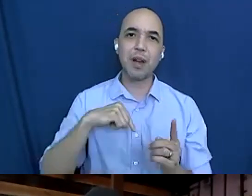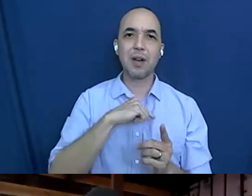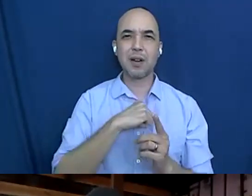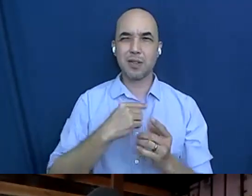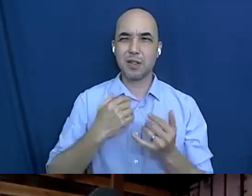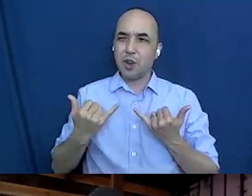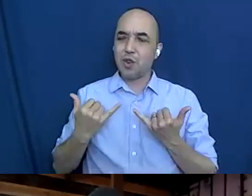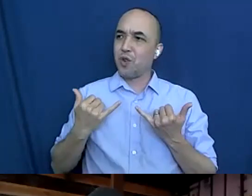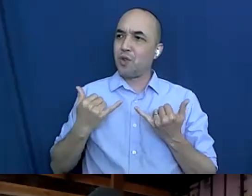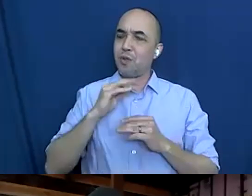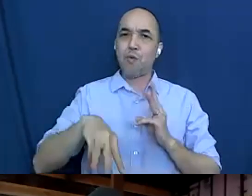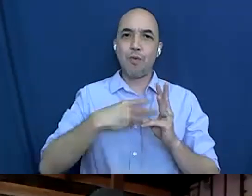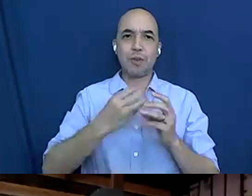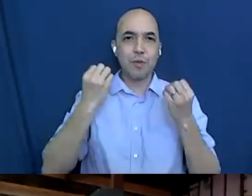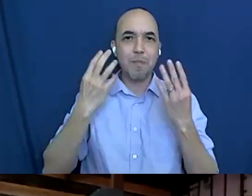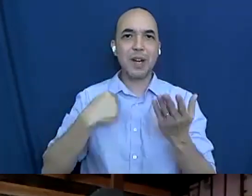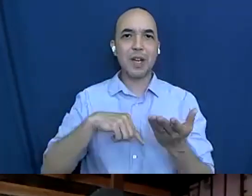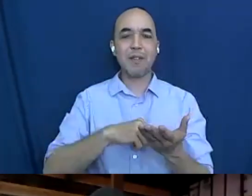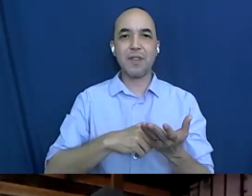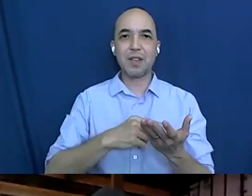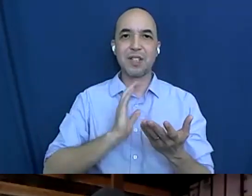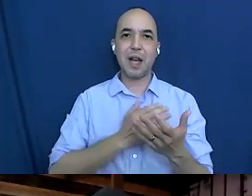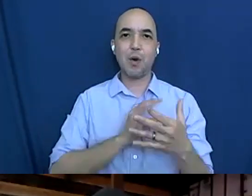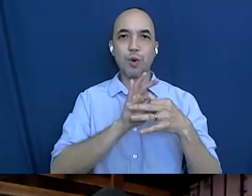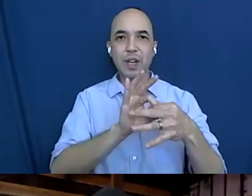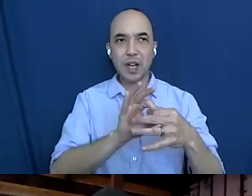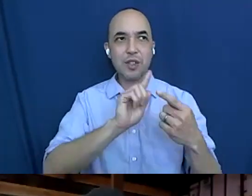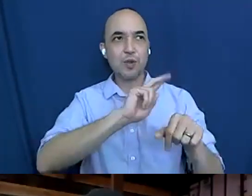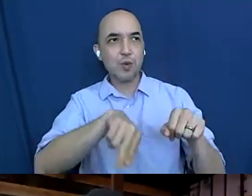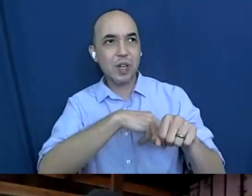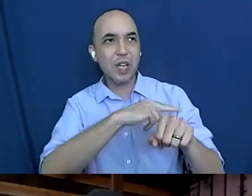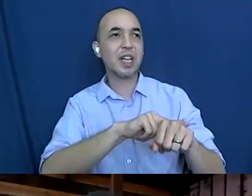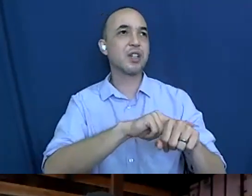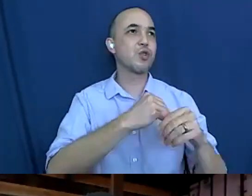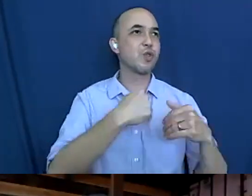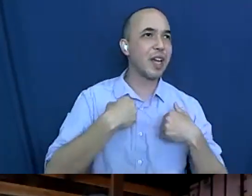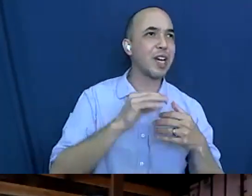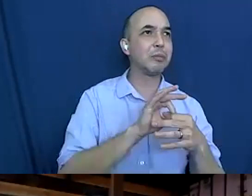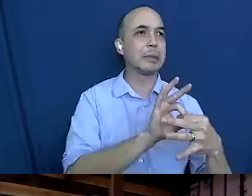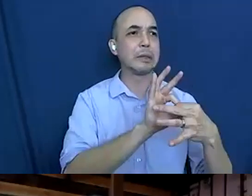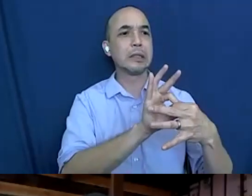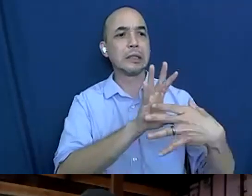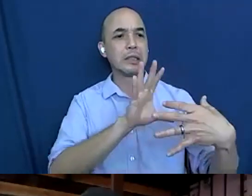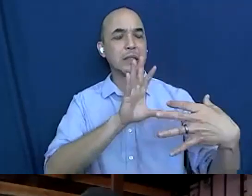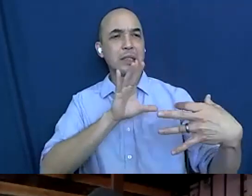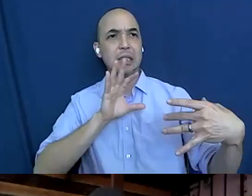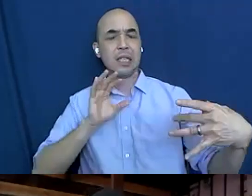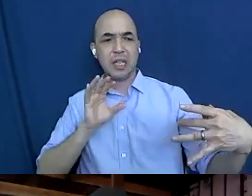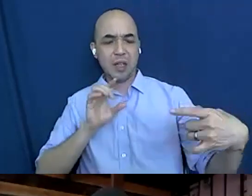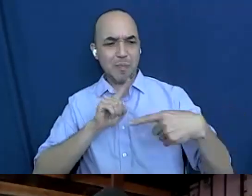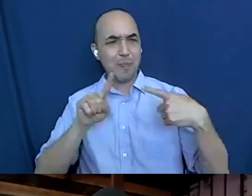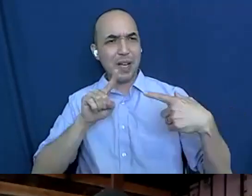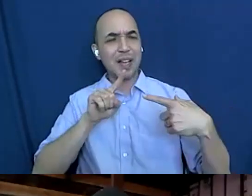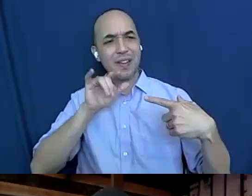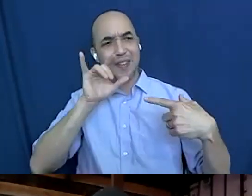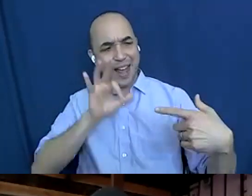us have lost connection with animals and nature and how important it is to our souls and spirits and